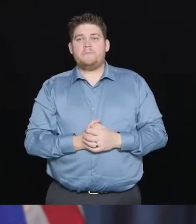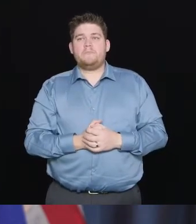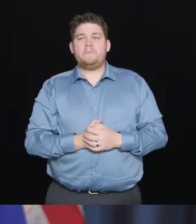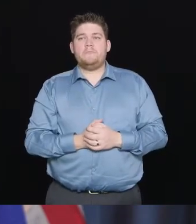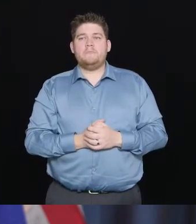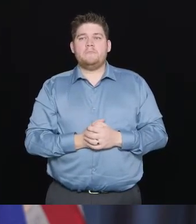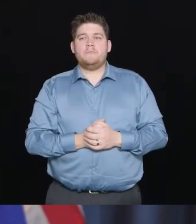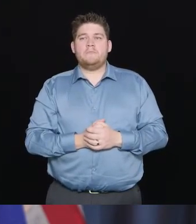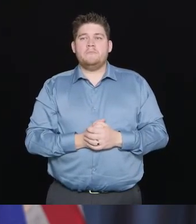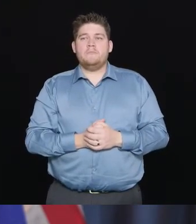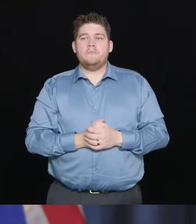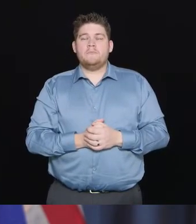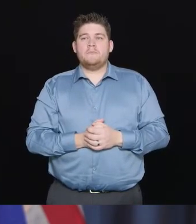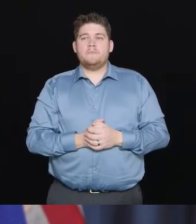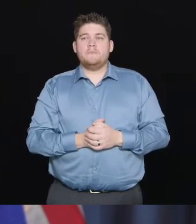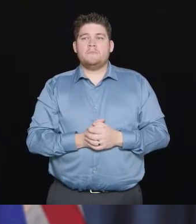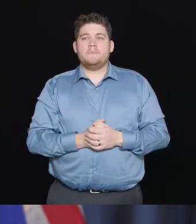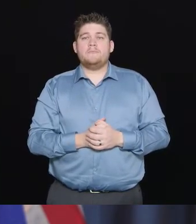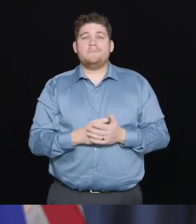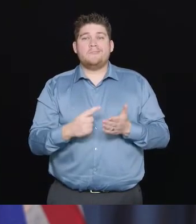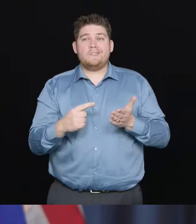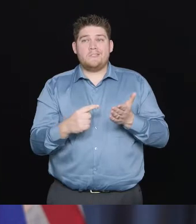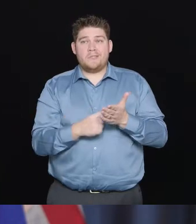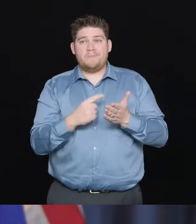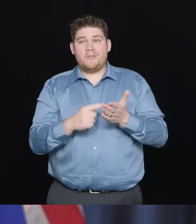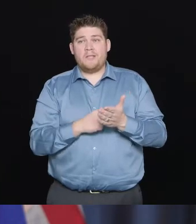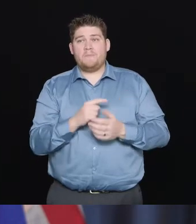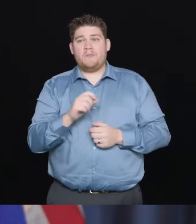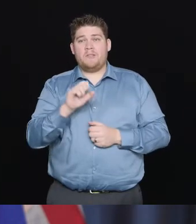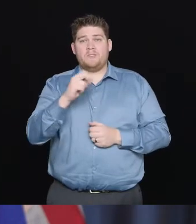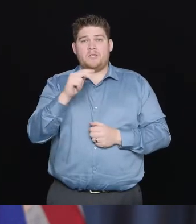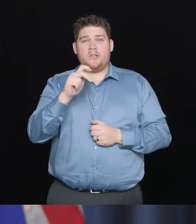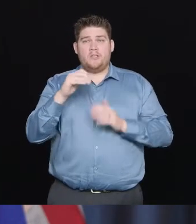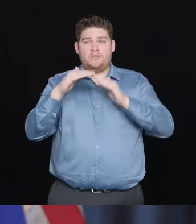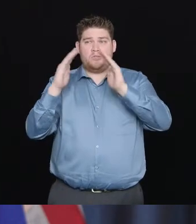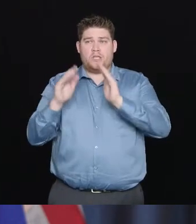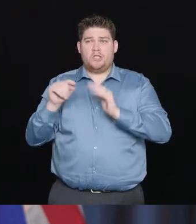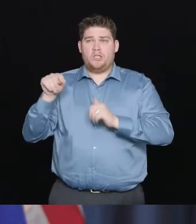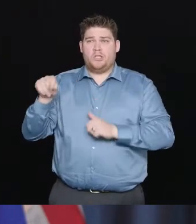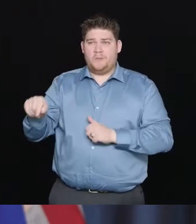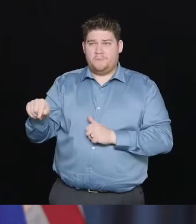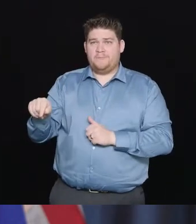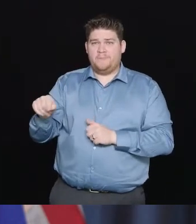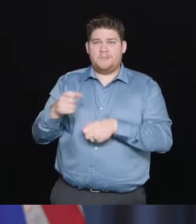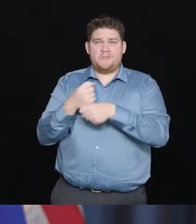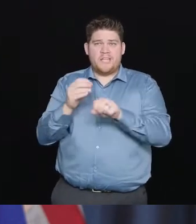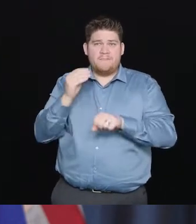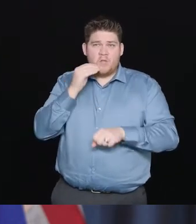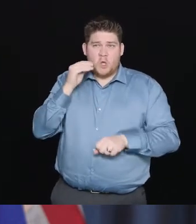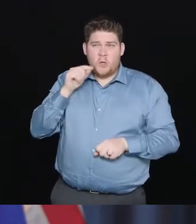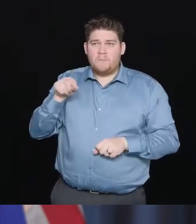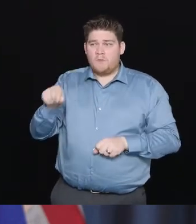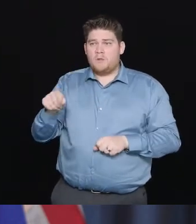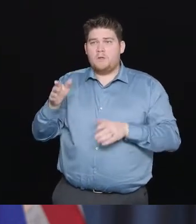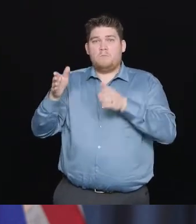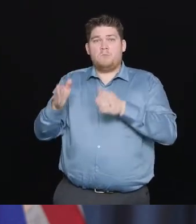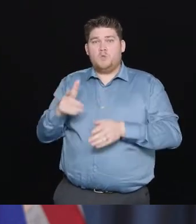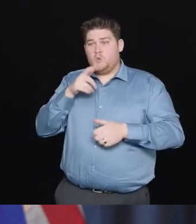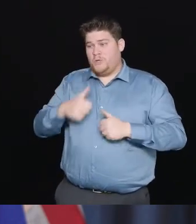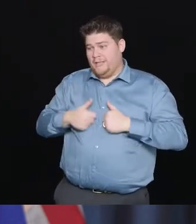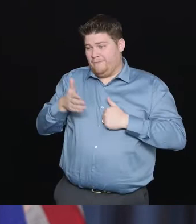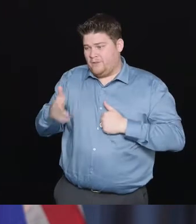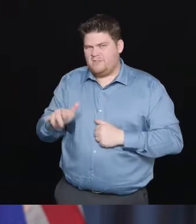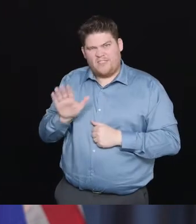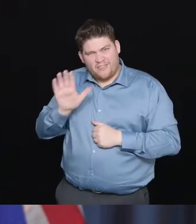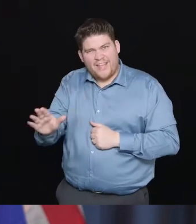home, for lack of a better word. And so we need to make provisions so that we can support people and do it